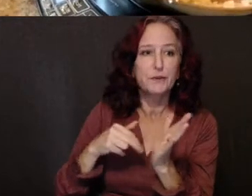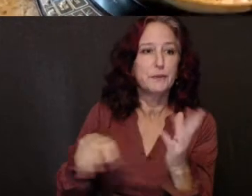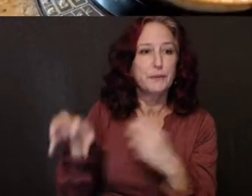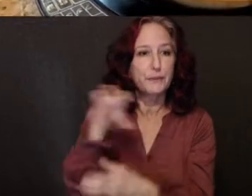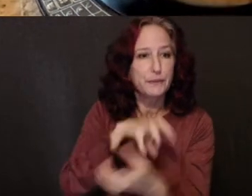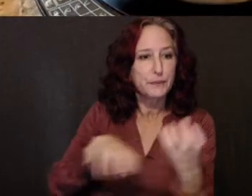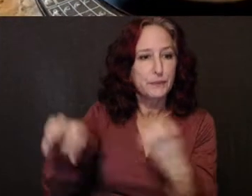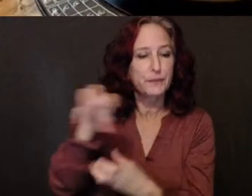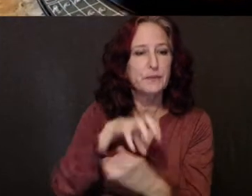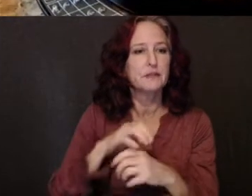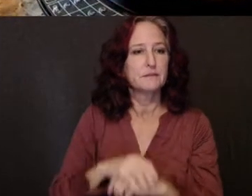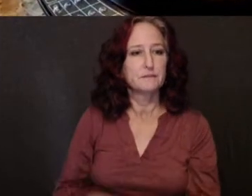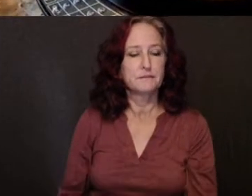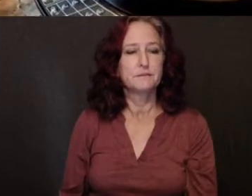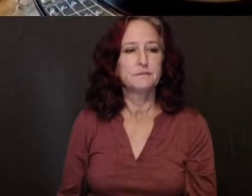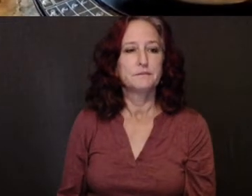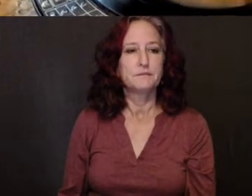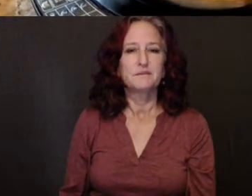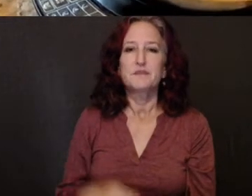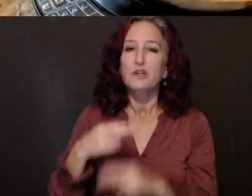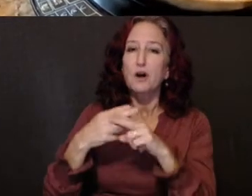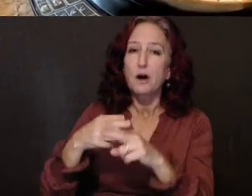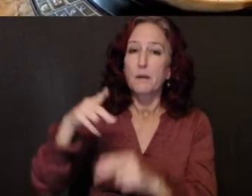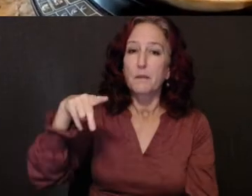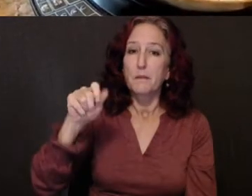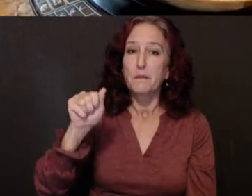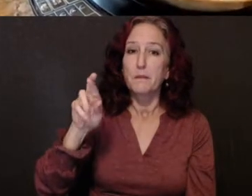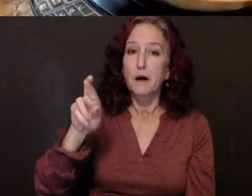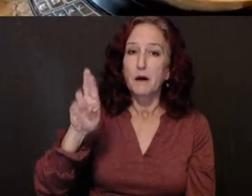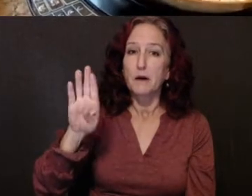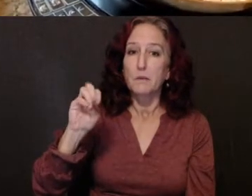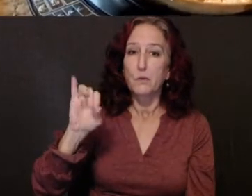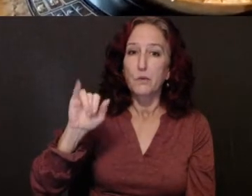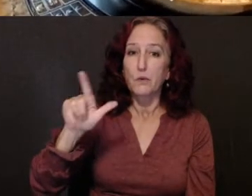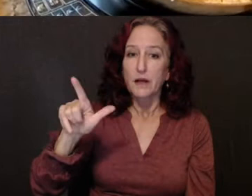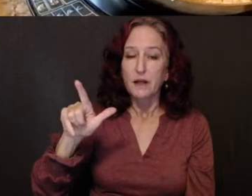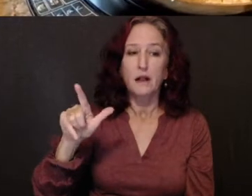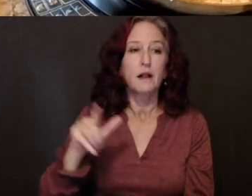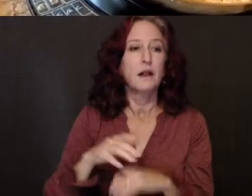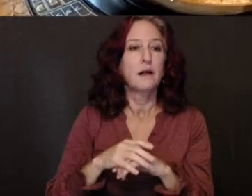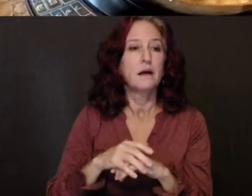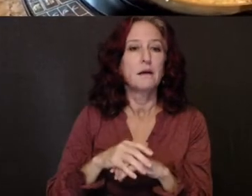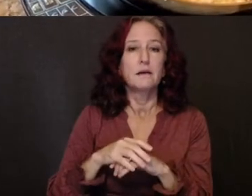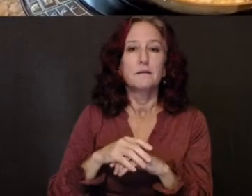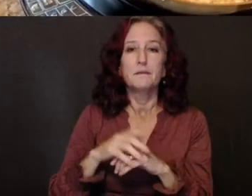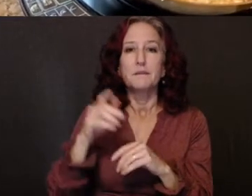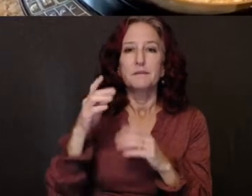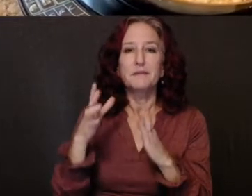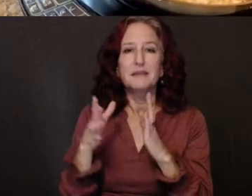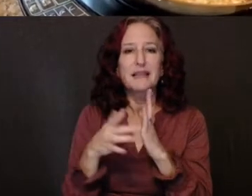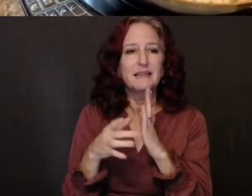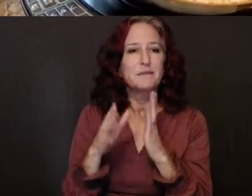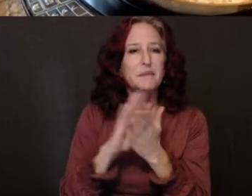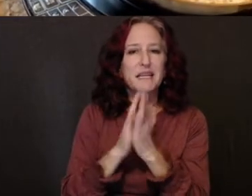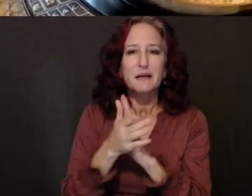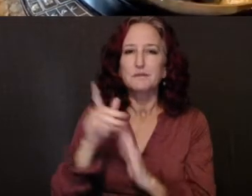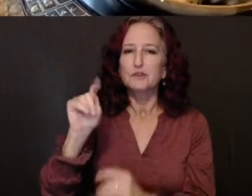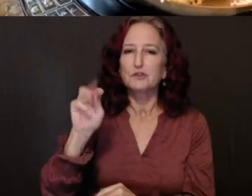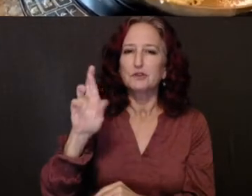you're just cooking it in with the oil and the butter, and